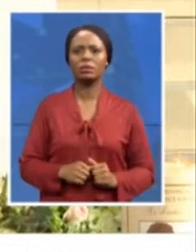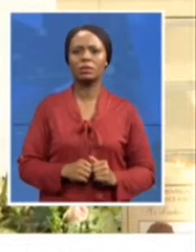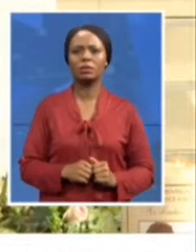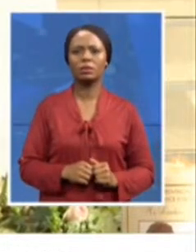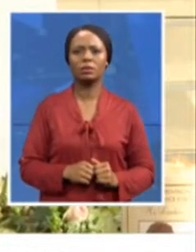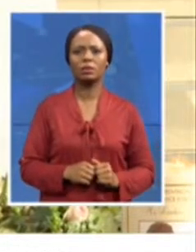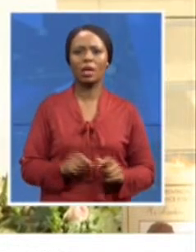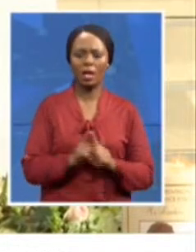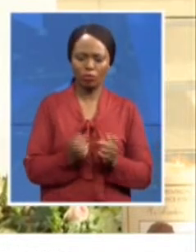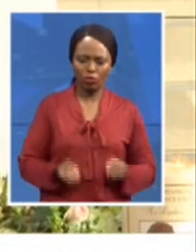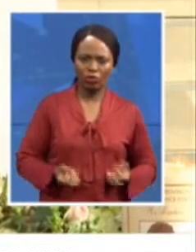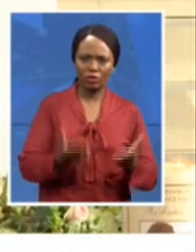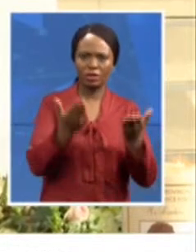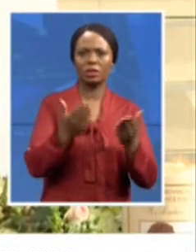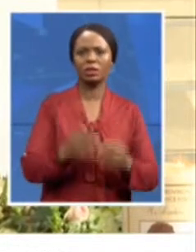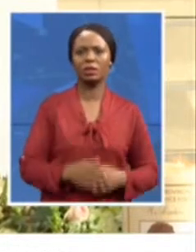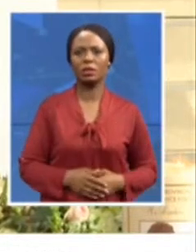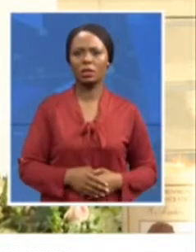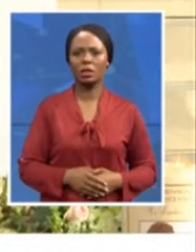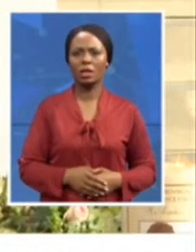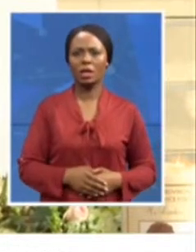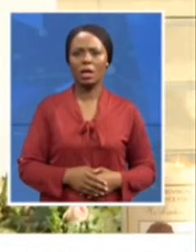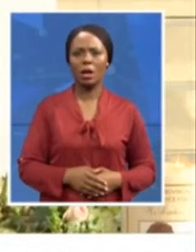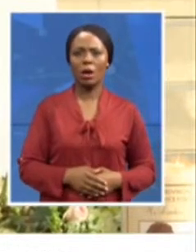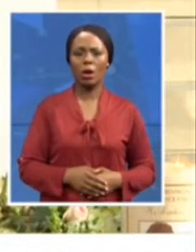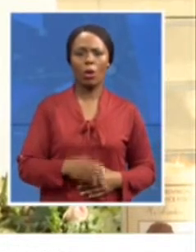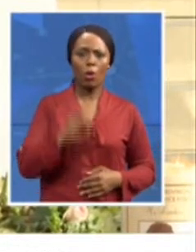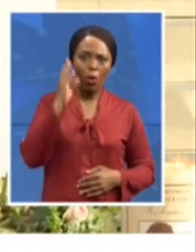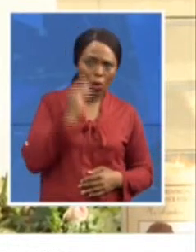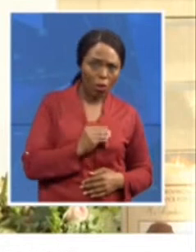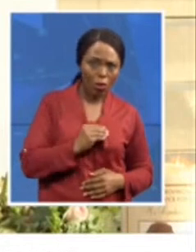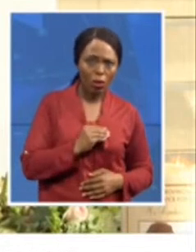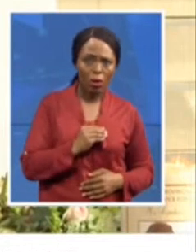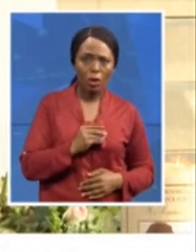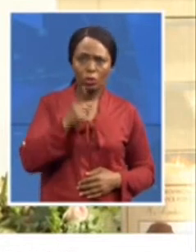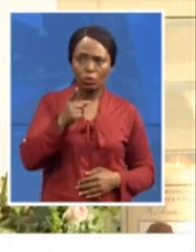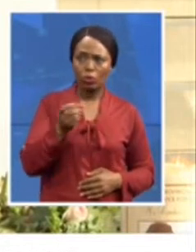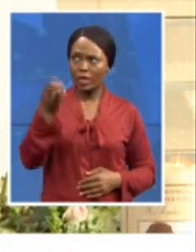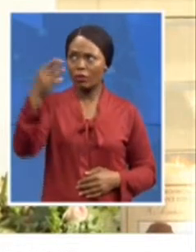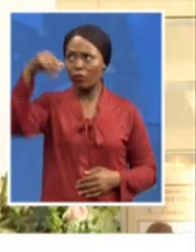fool, or you would be the one who'd be made the fool out of.